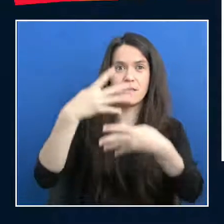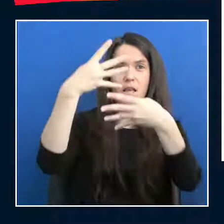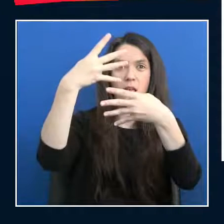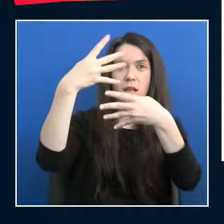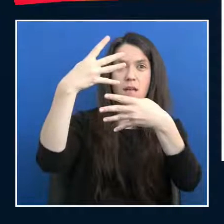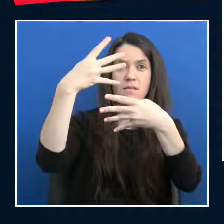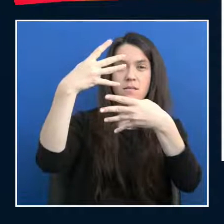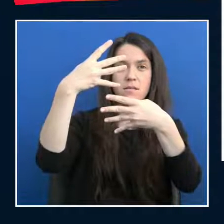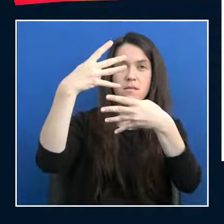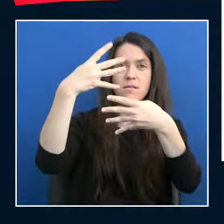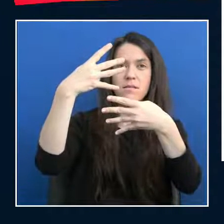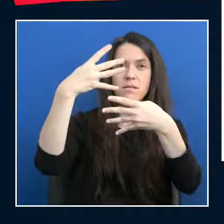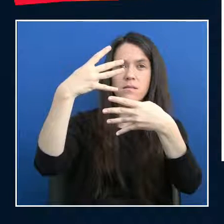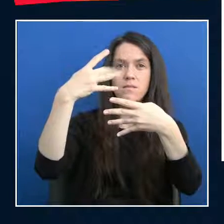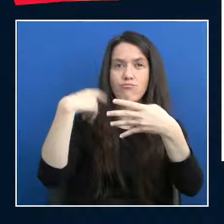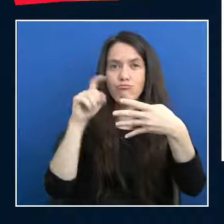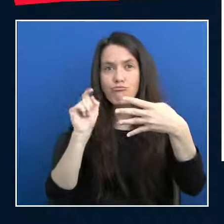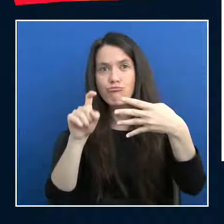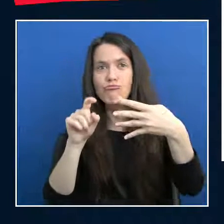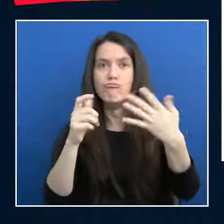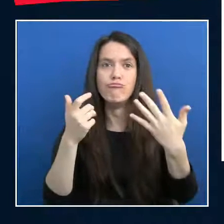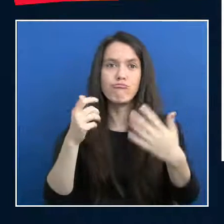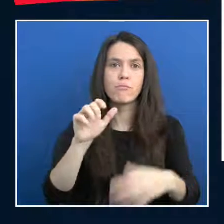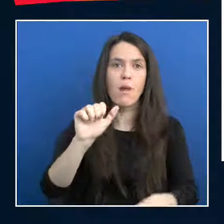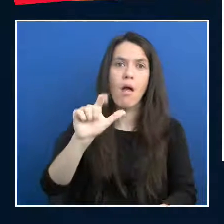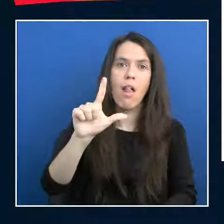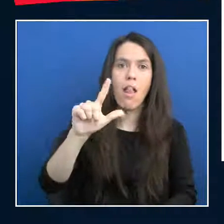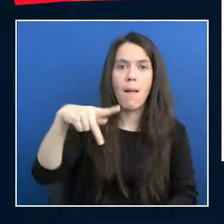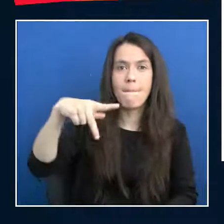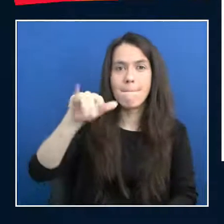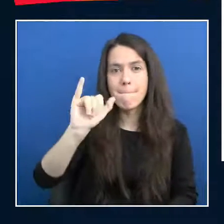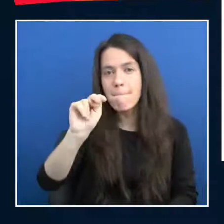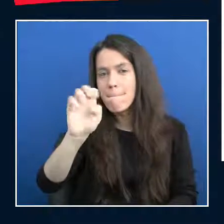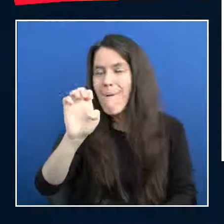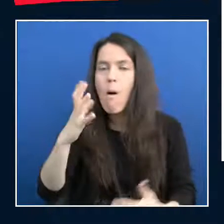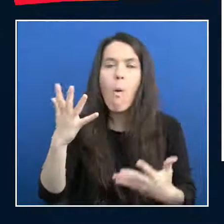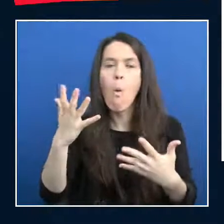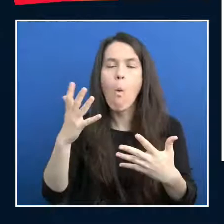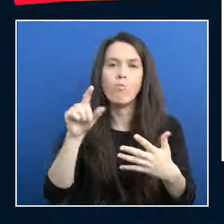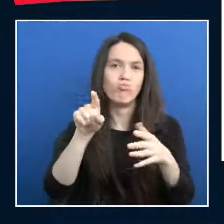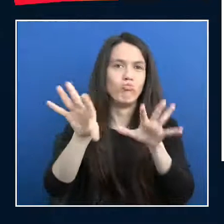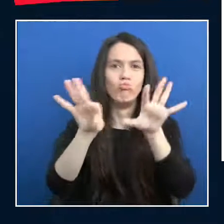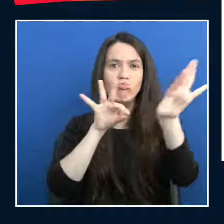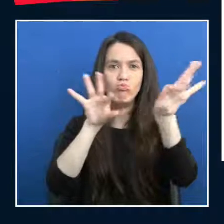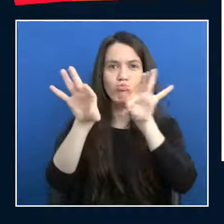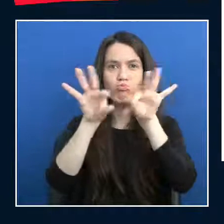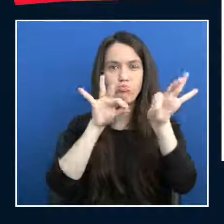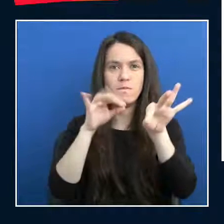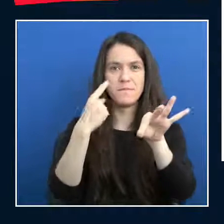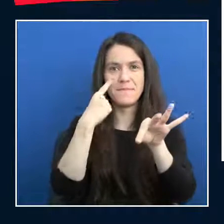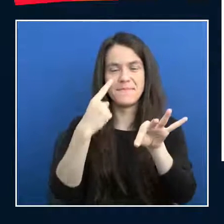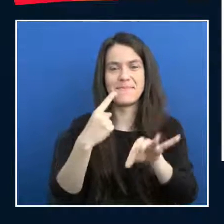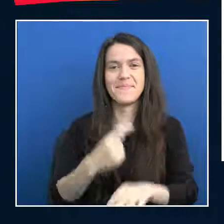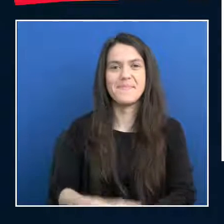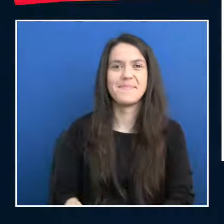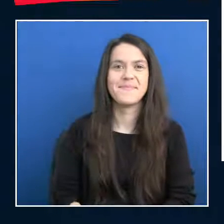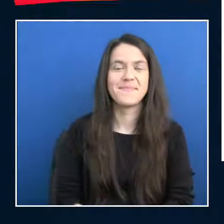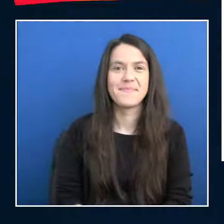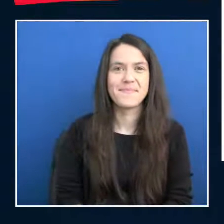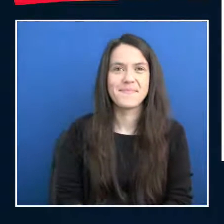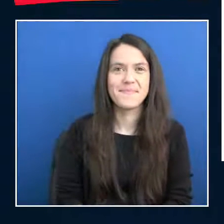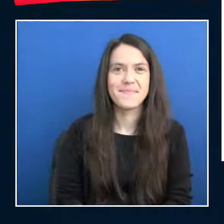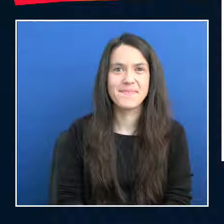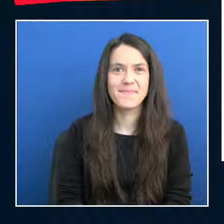Slim or Alpine, but you can have a look by yourself. And also if the container runs, you can see the image size as well. And you will